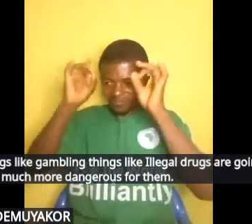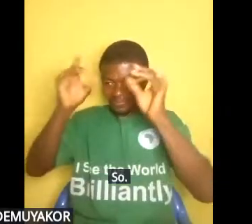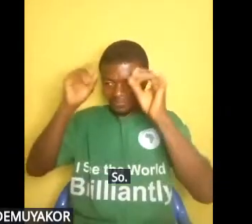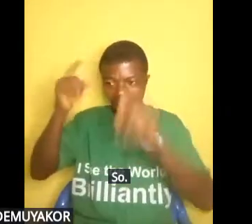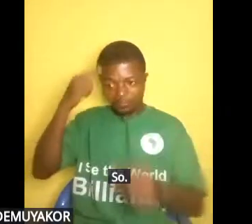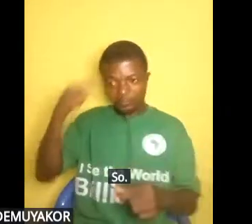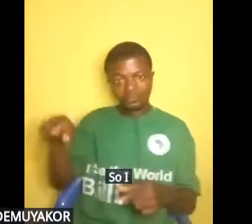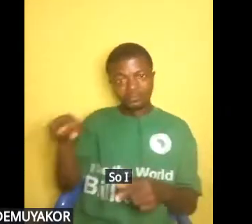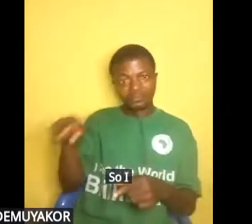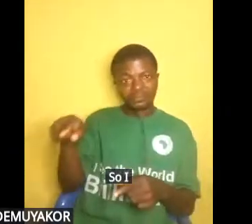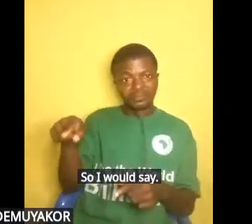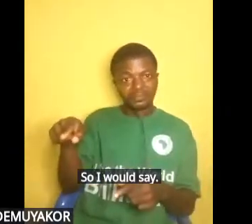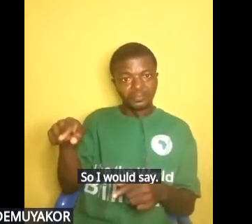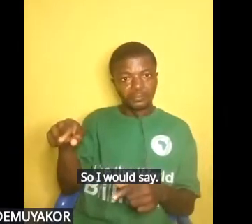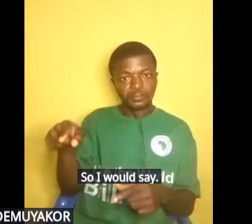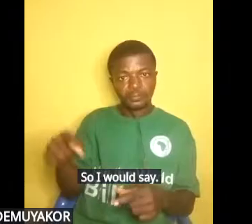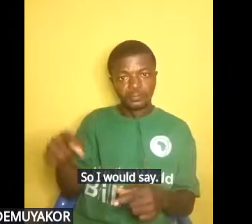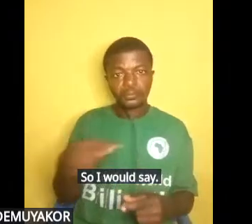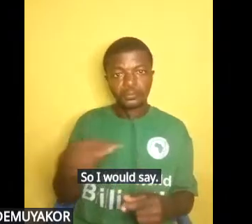would say